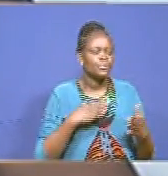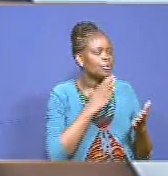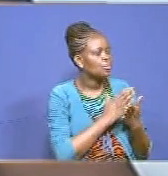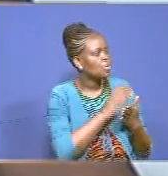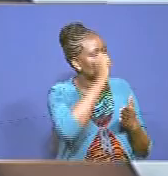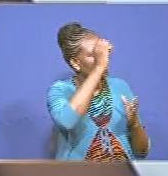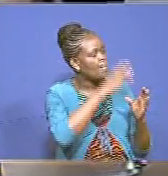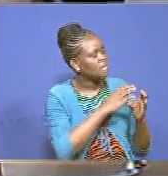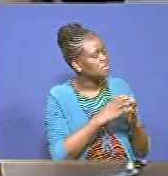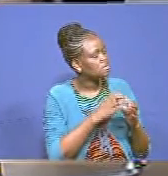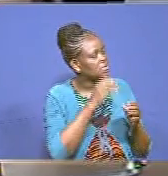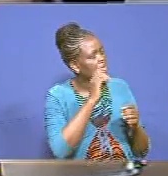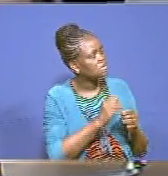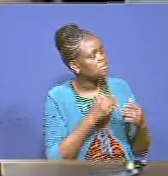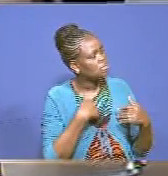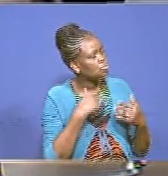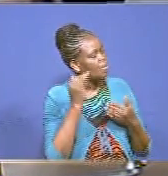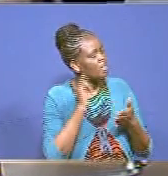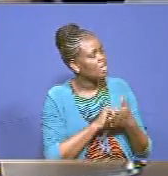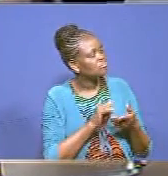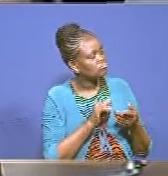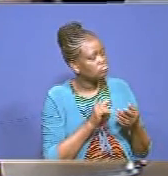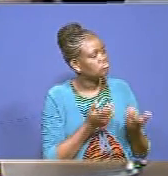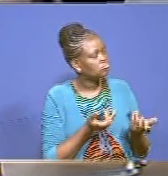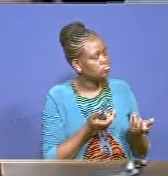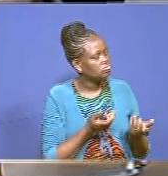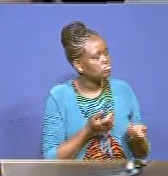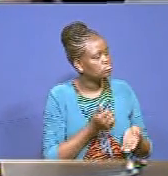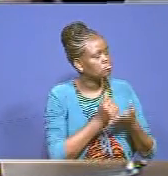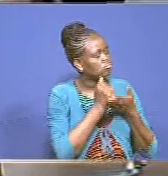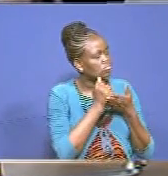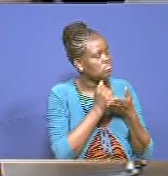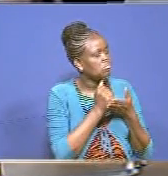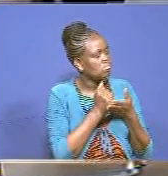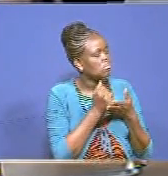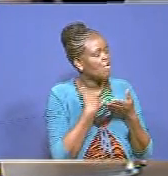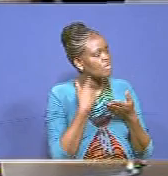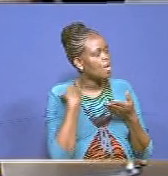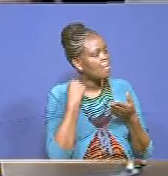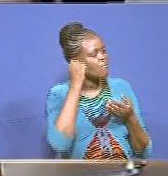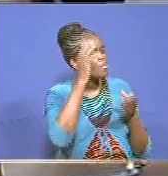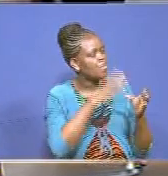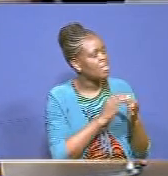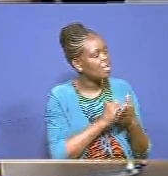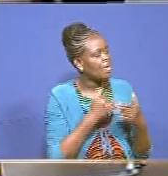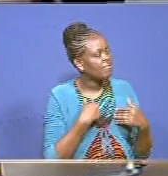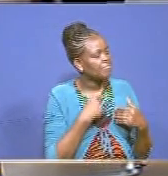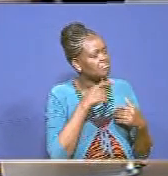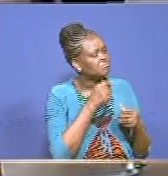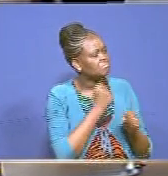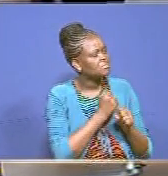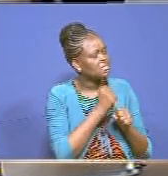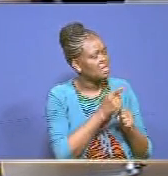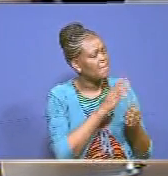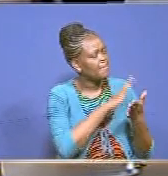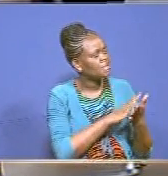Parties Act had hoped that, you know, we were going to streamline, you know, the number of political parties that we have. Has it been able to do that based